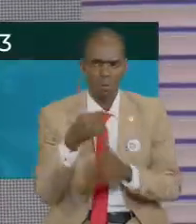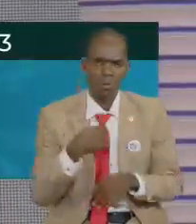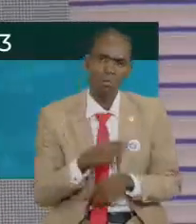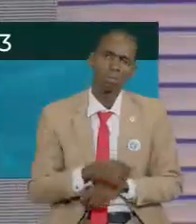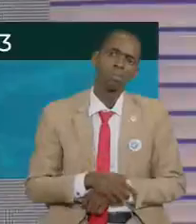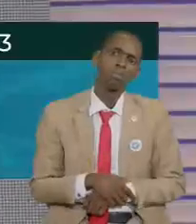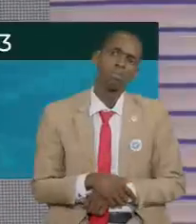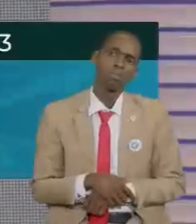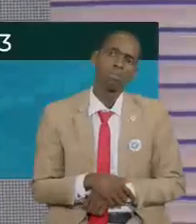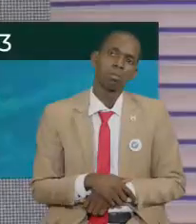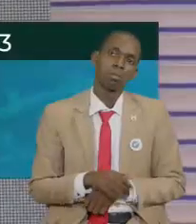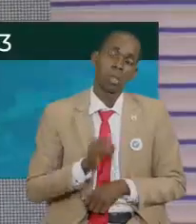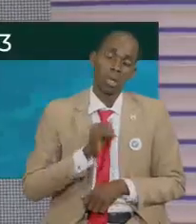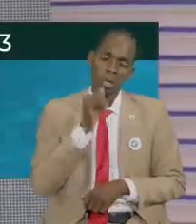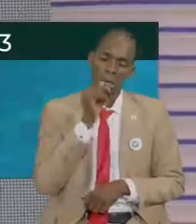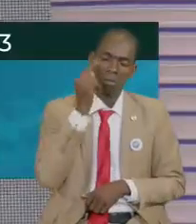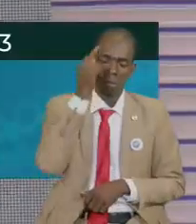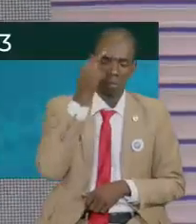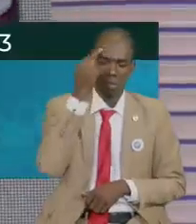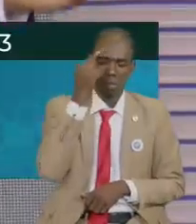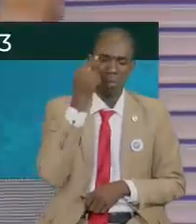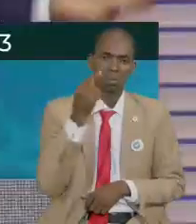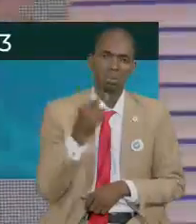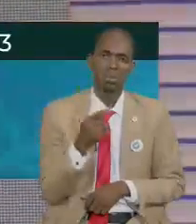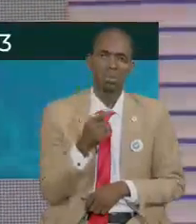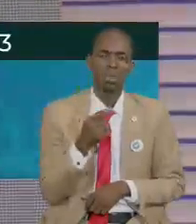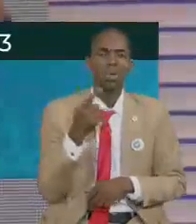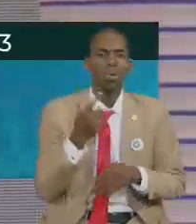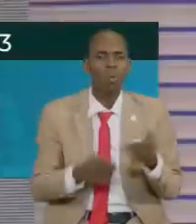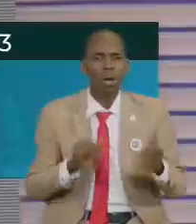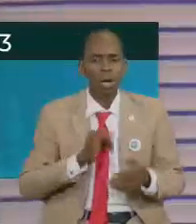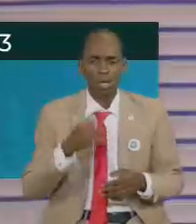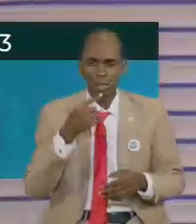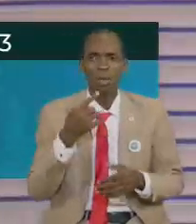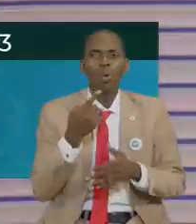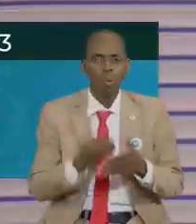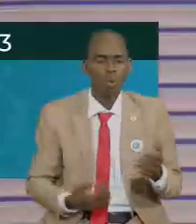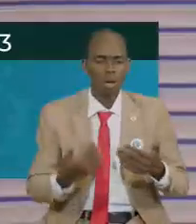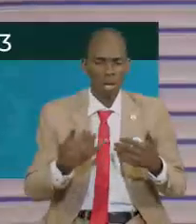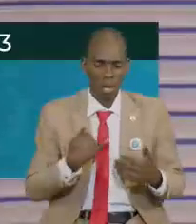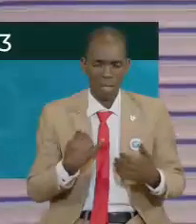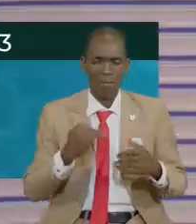I'm thinking about that. What I told you now, what has I said unto you?